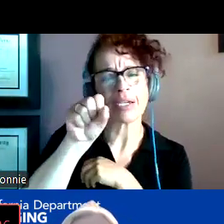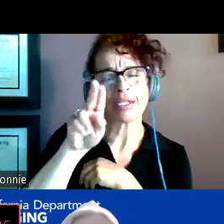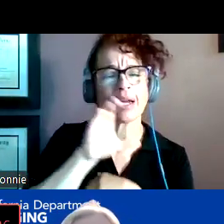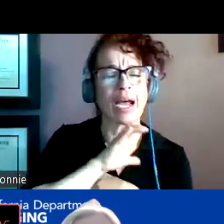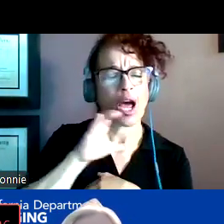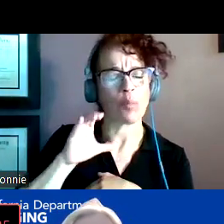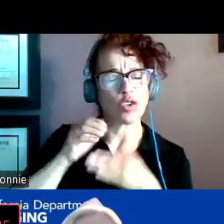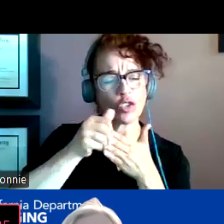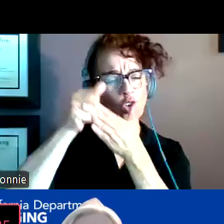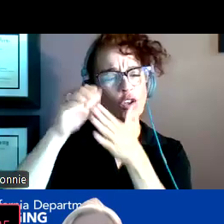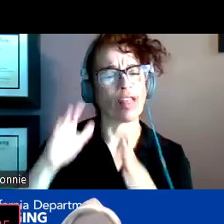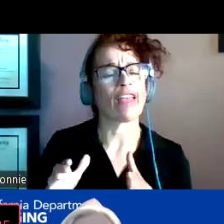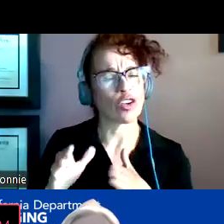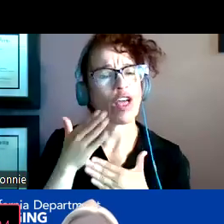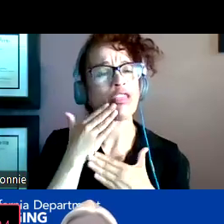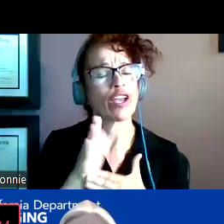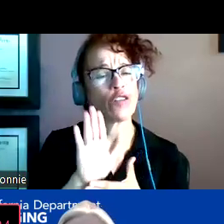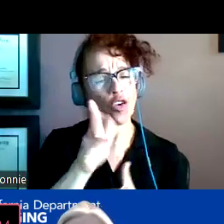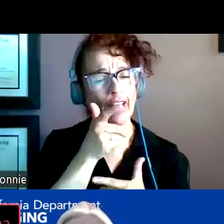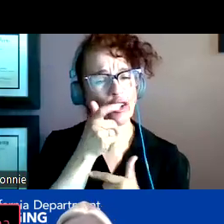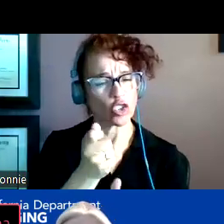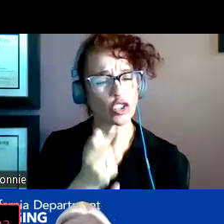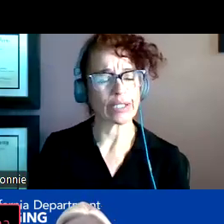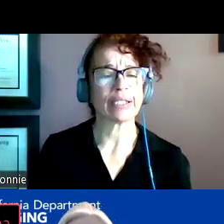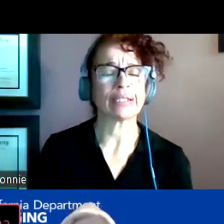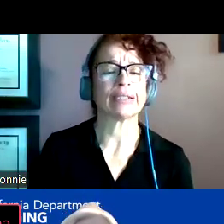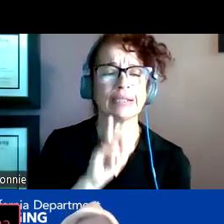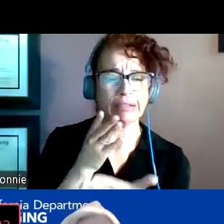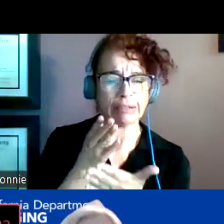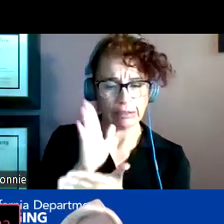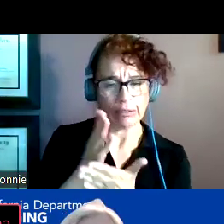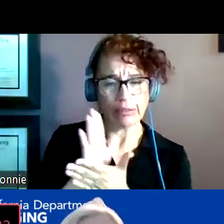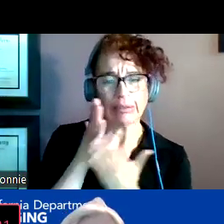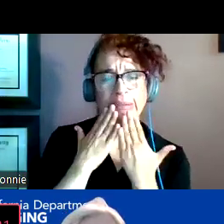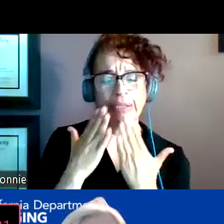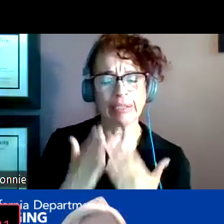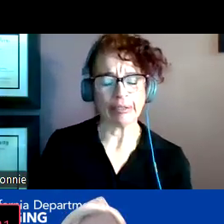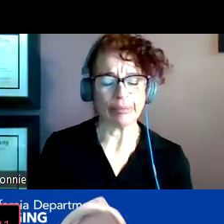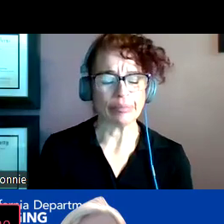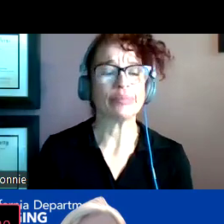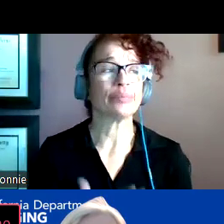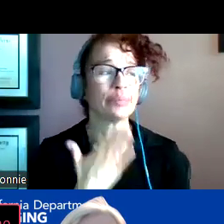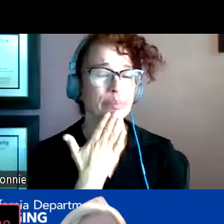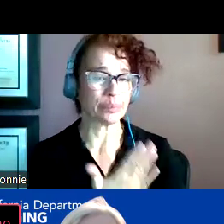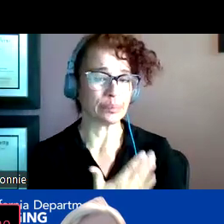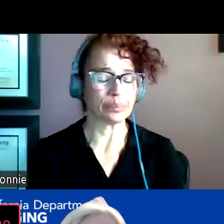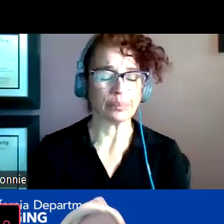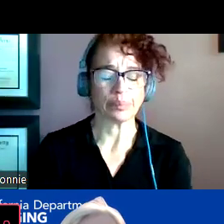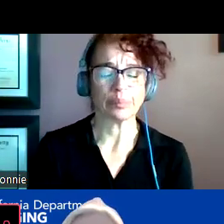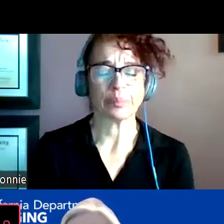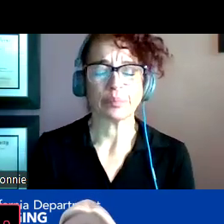leadership. And thank you for your interest. I'll do it. Thank you. Thank you.